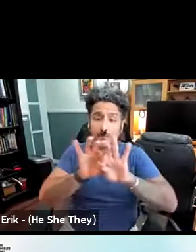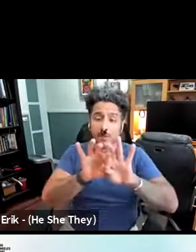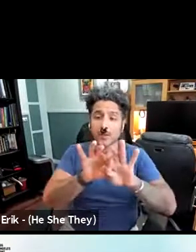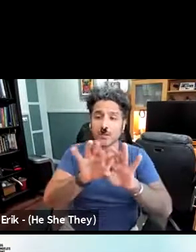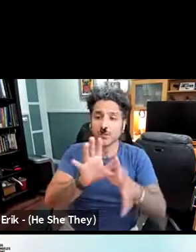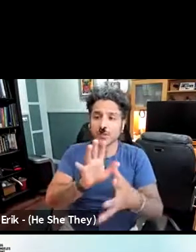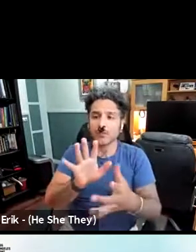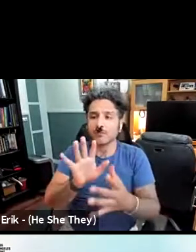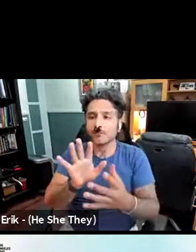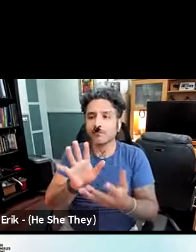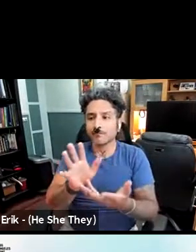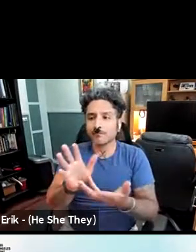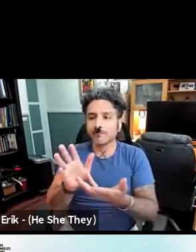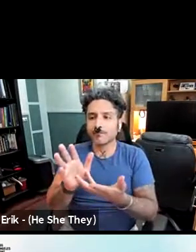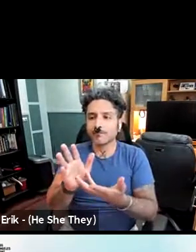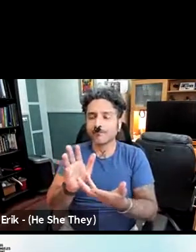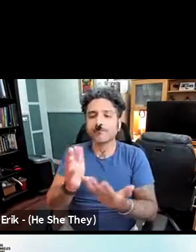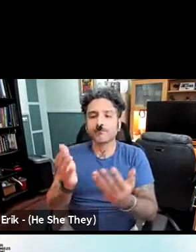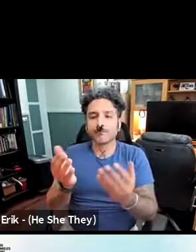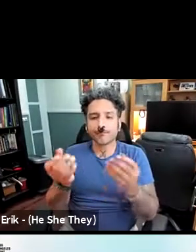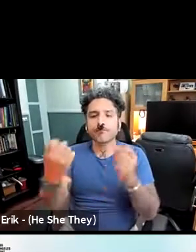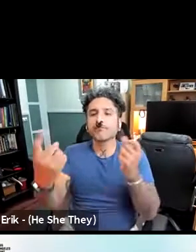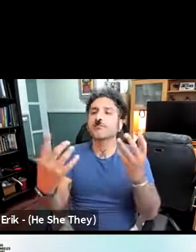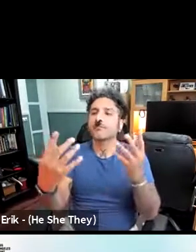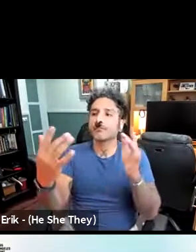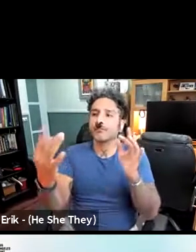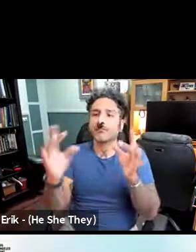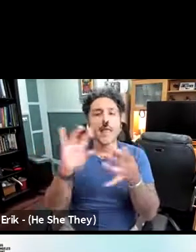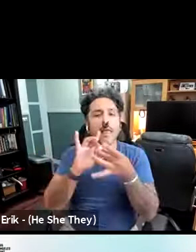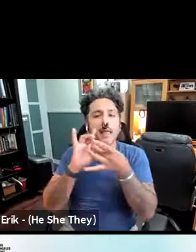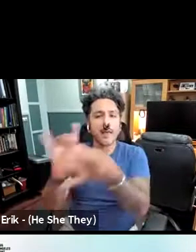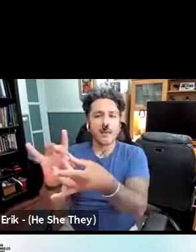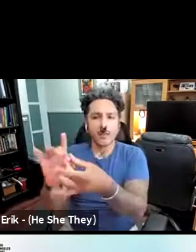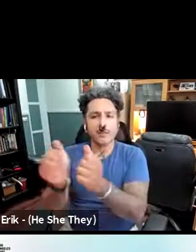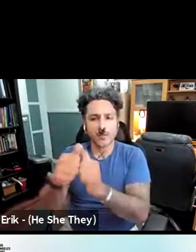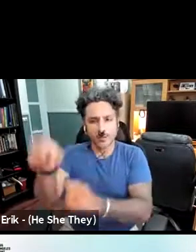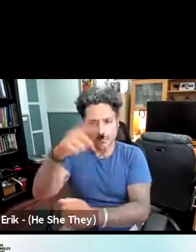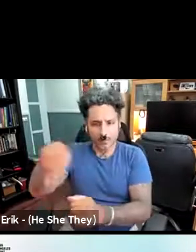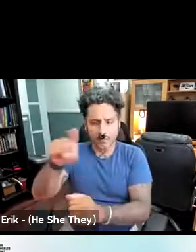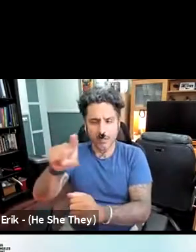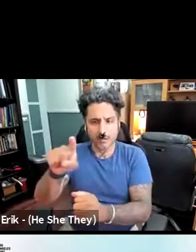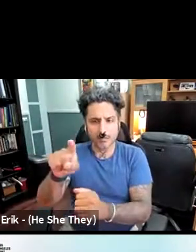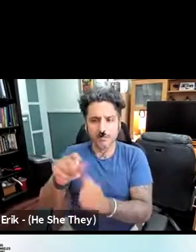and to bridge that would be critical. I think somewhere where we can go.